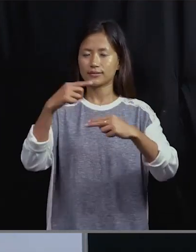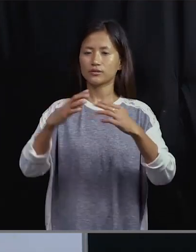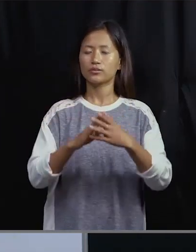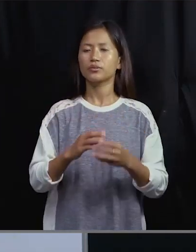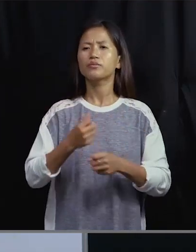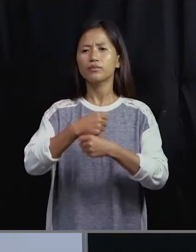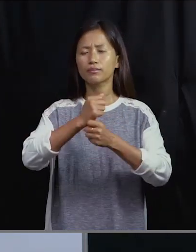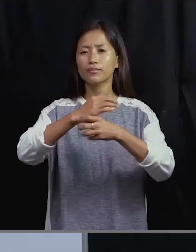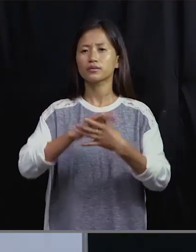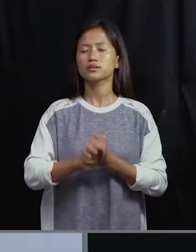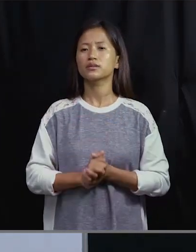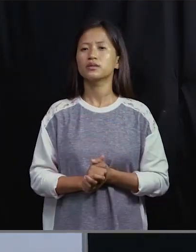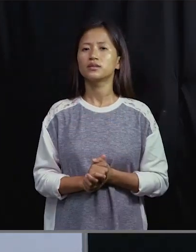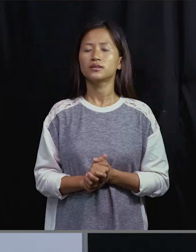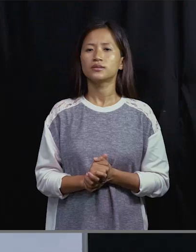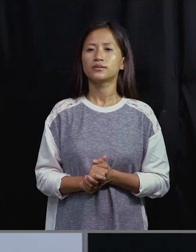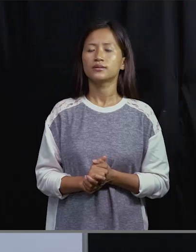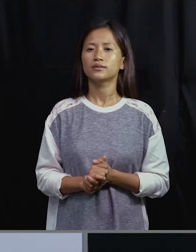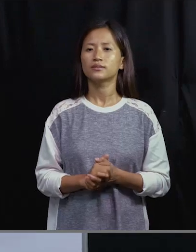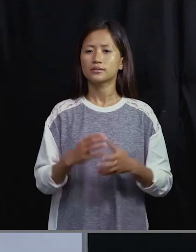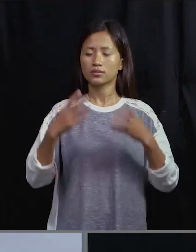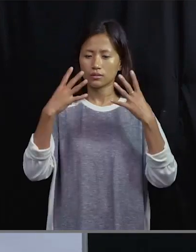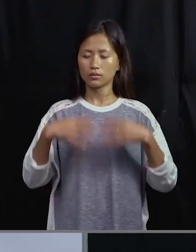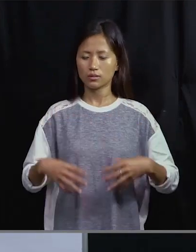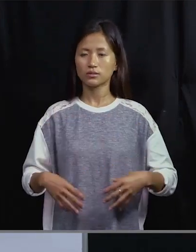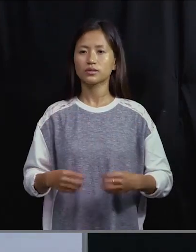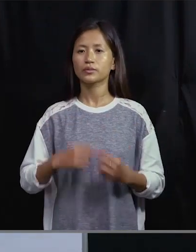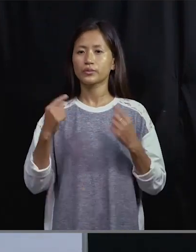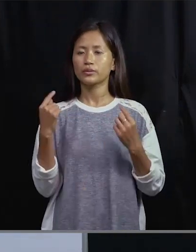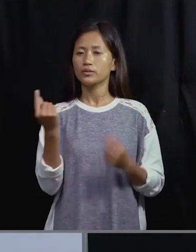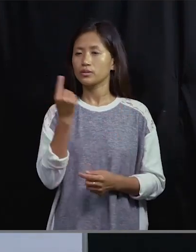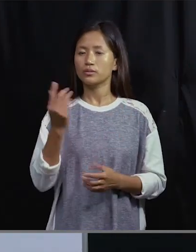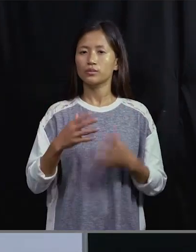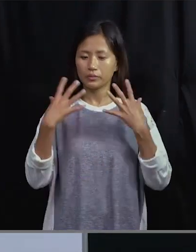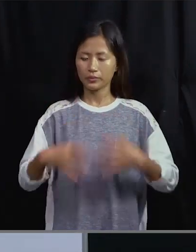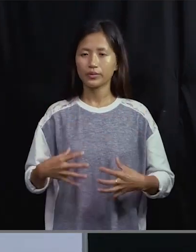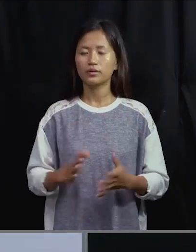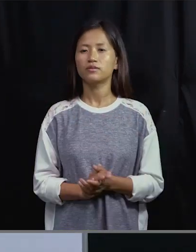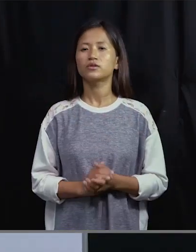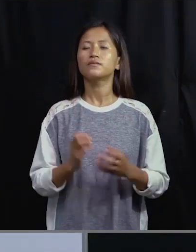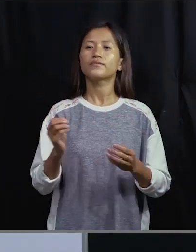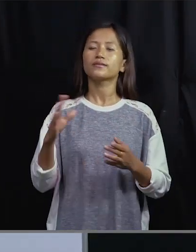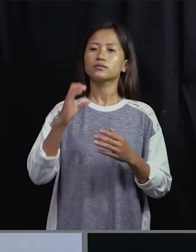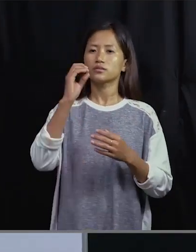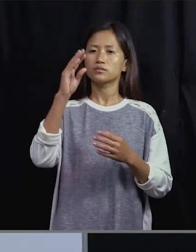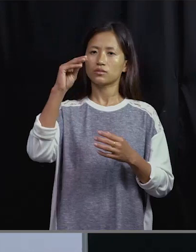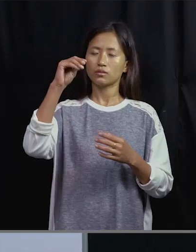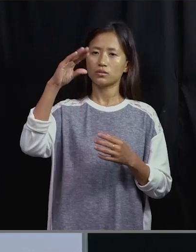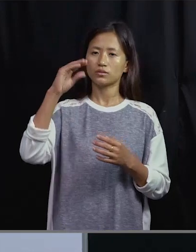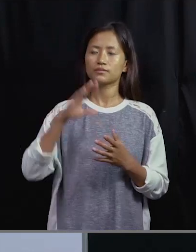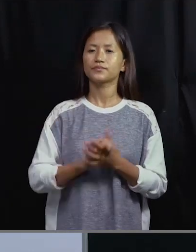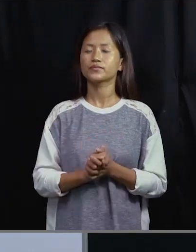we get the clothes that we wear, isn't that? Those are from cotton. Okay, so